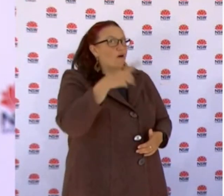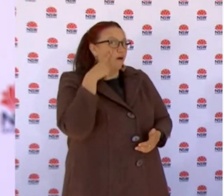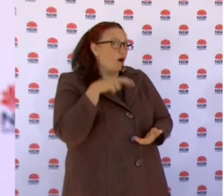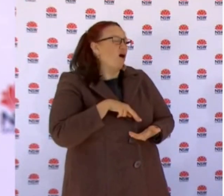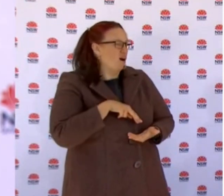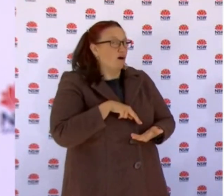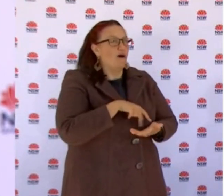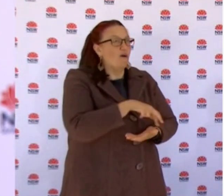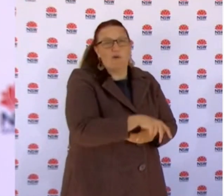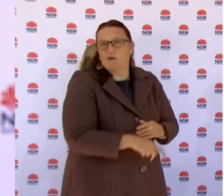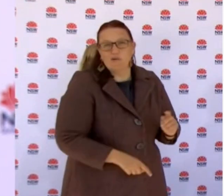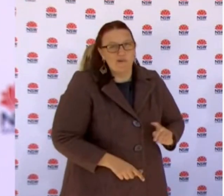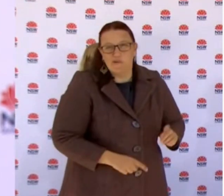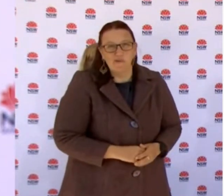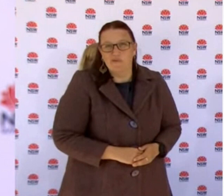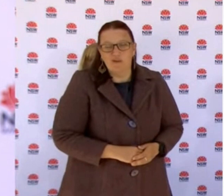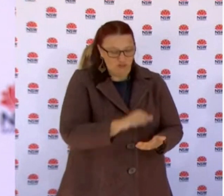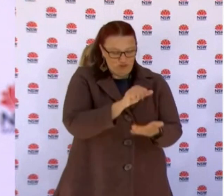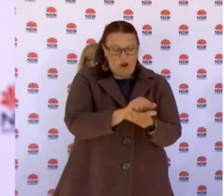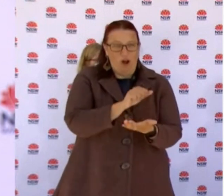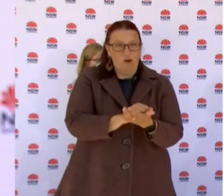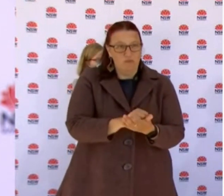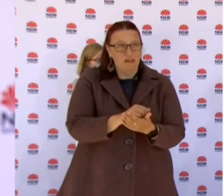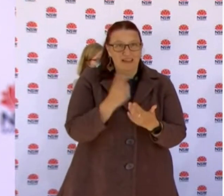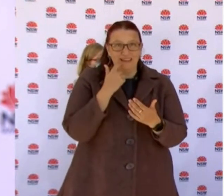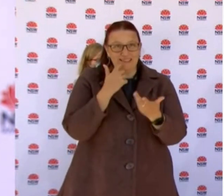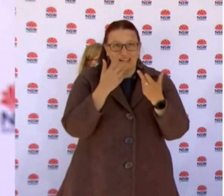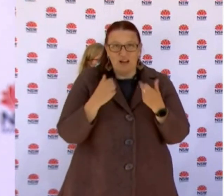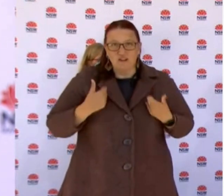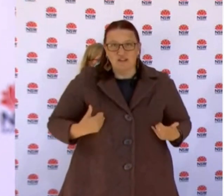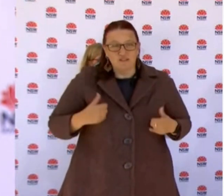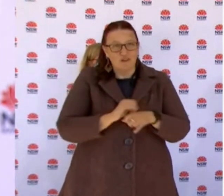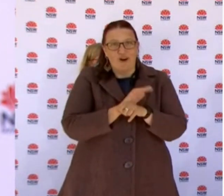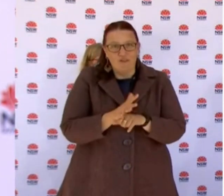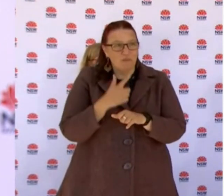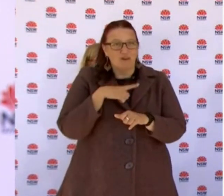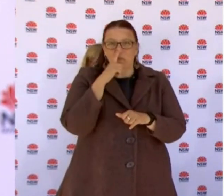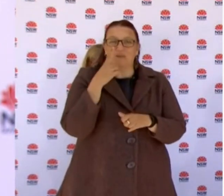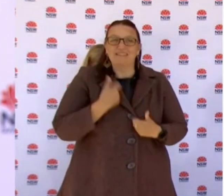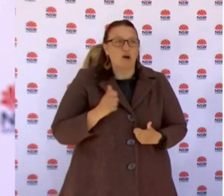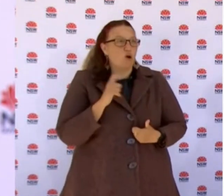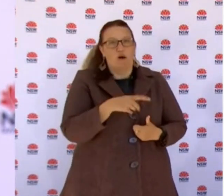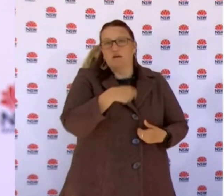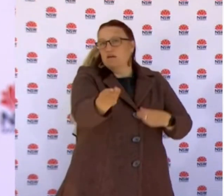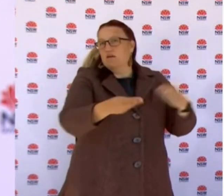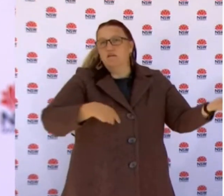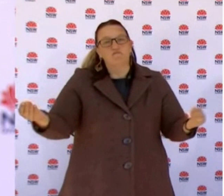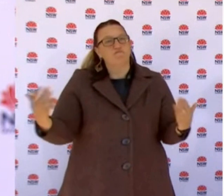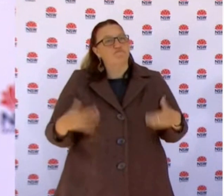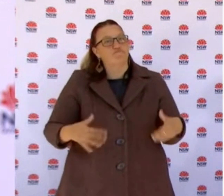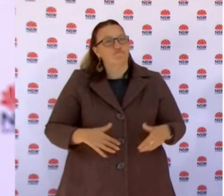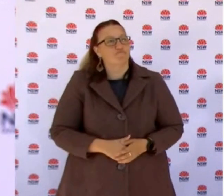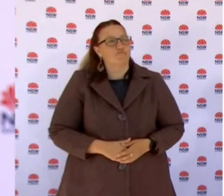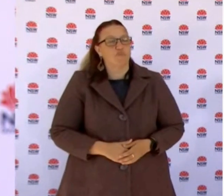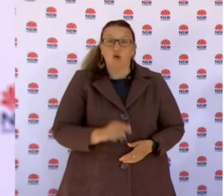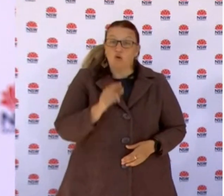the virus currently is transmitting, in addition to some workplaces, which Dr. Chant will talk about. So if you're a worker with the mildest of symptoms, please